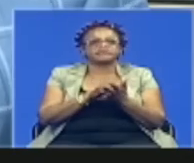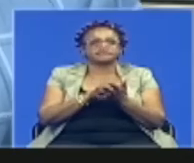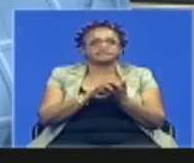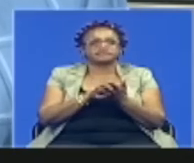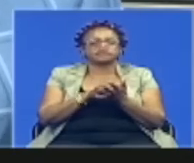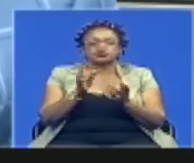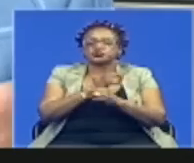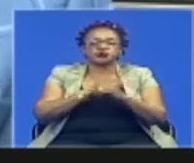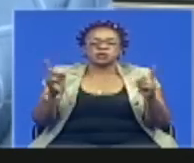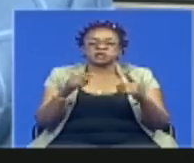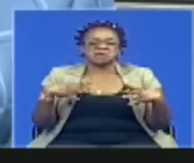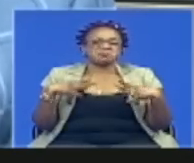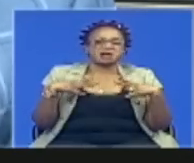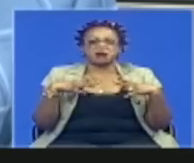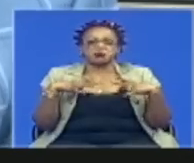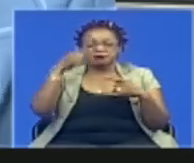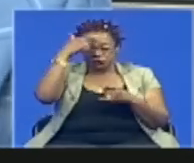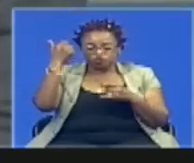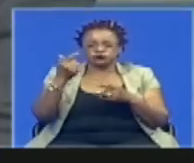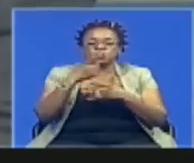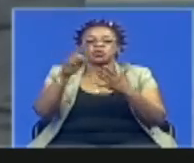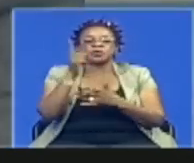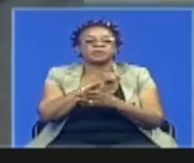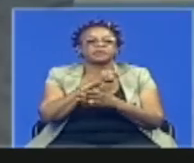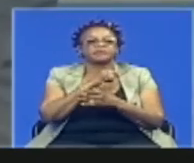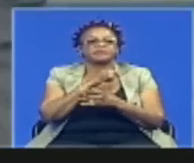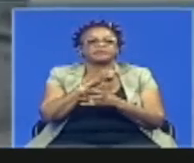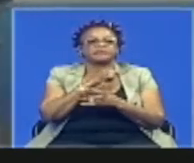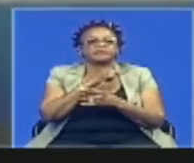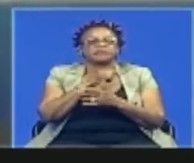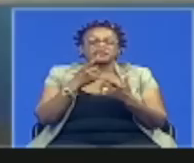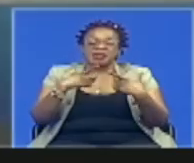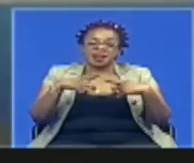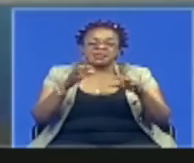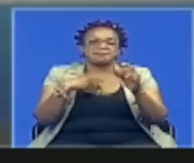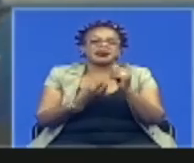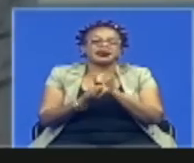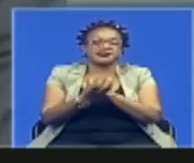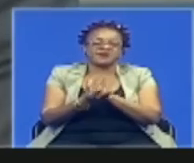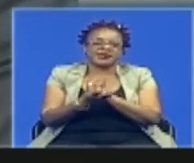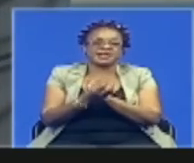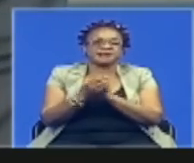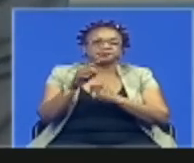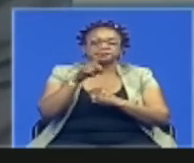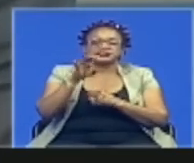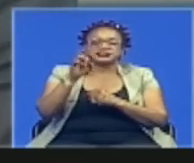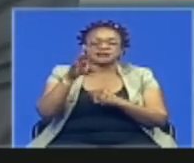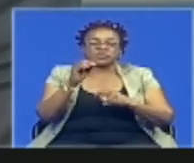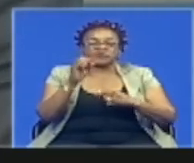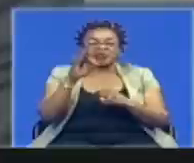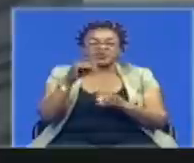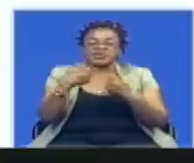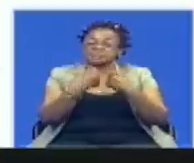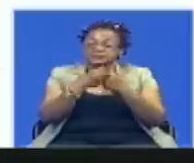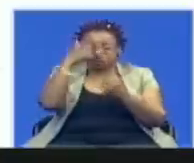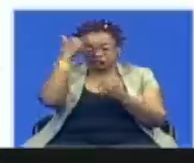beating the chest because you have won a game. Because you brought this up, let me define zero-sum game for those of us who didn't do economics 101. It's a